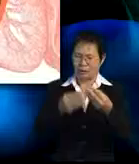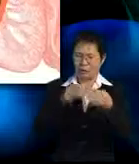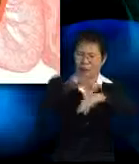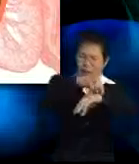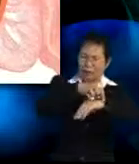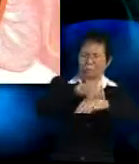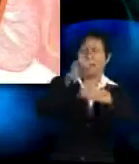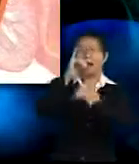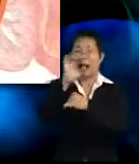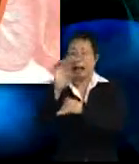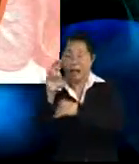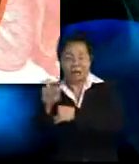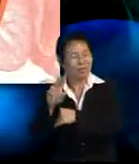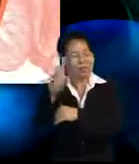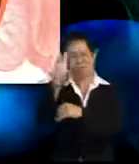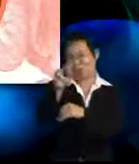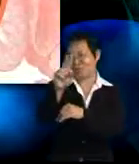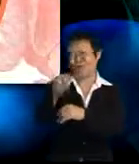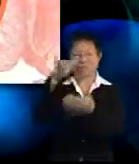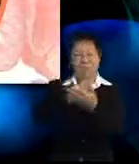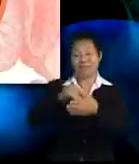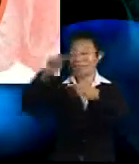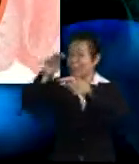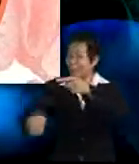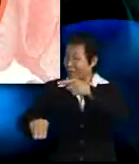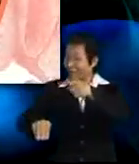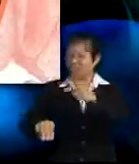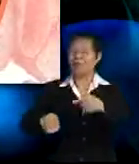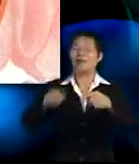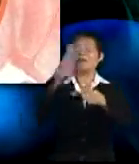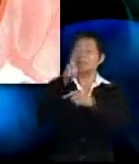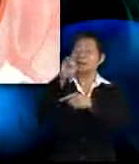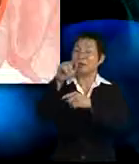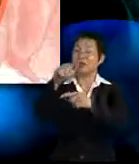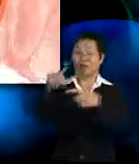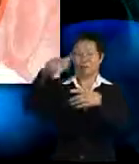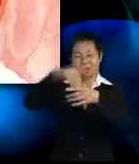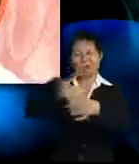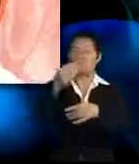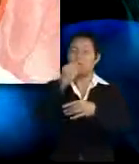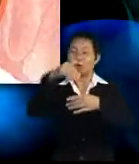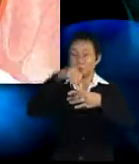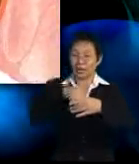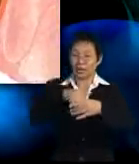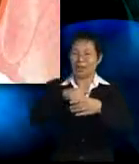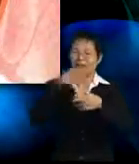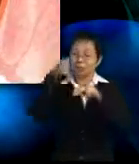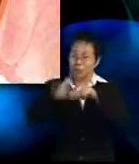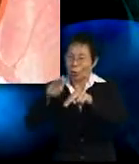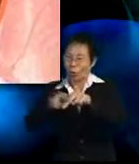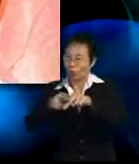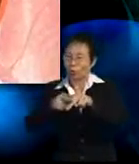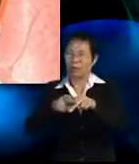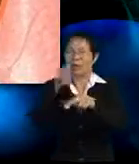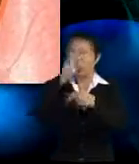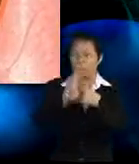like iron? No, those are metals. Minerals in food are in the form of salts.